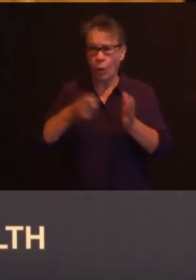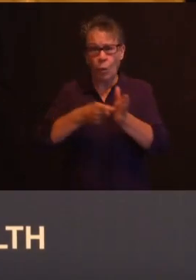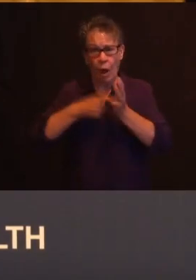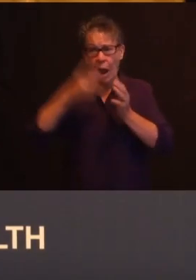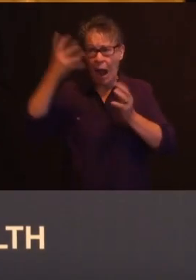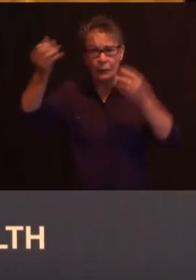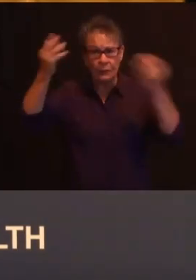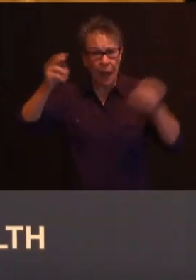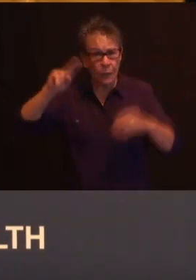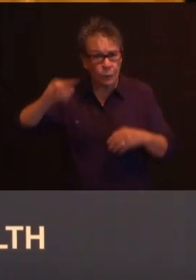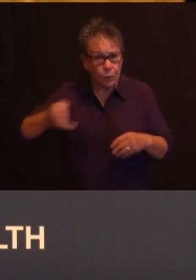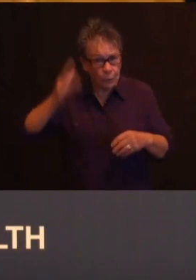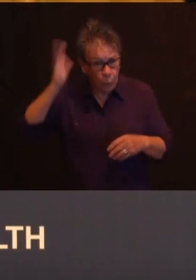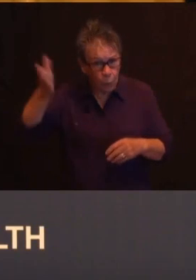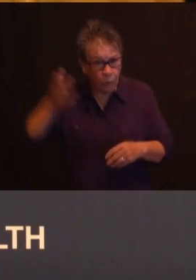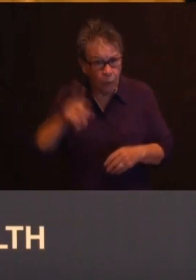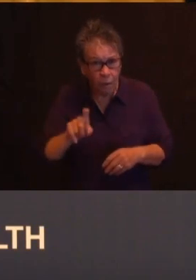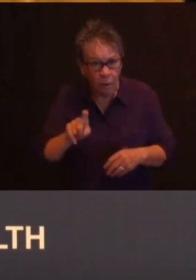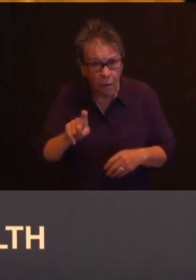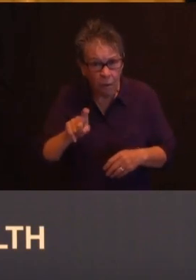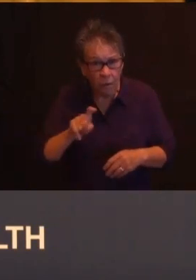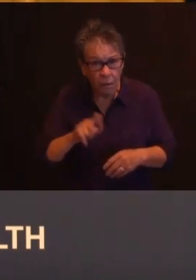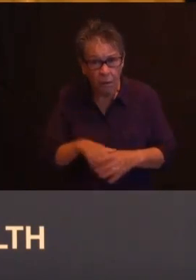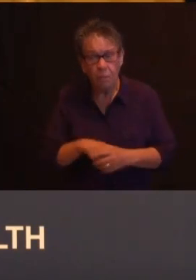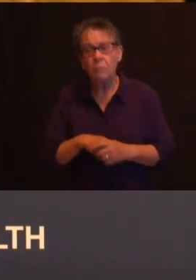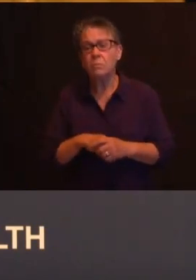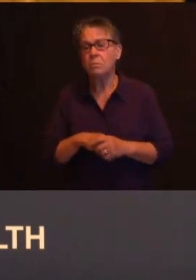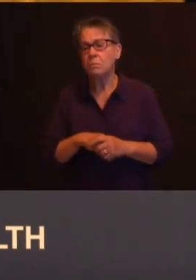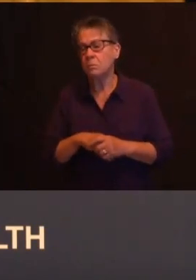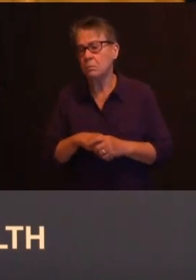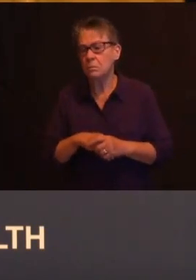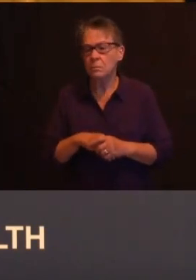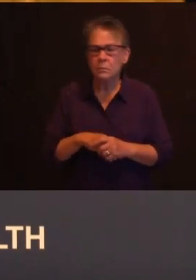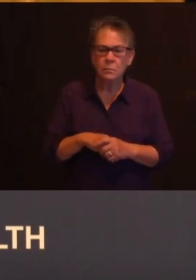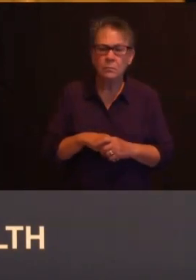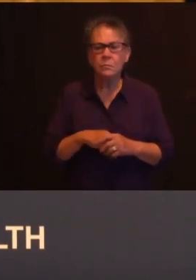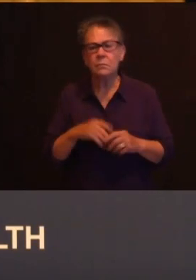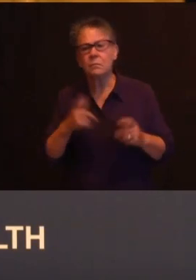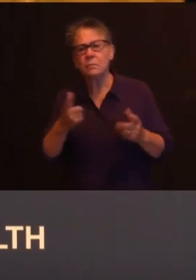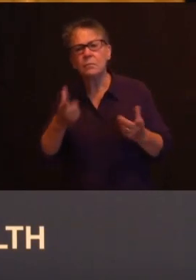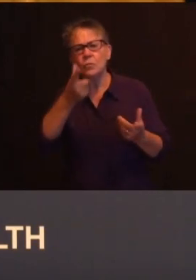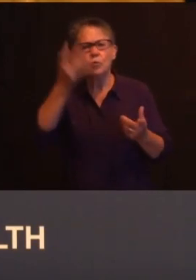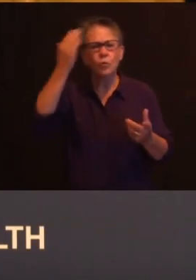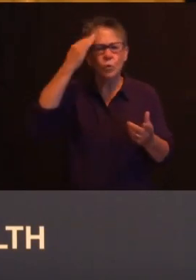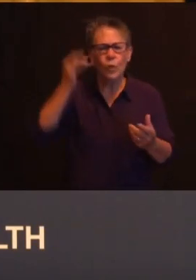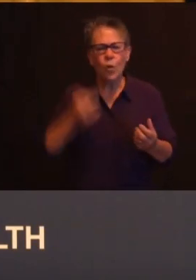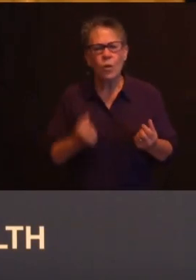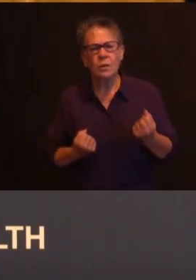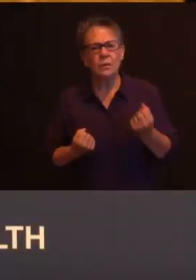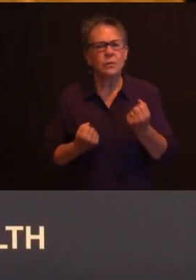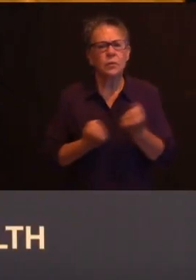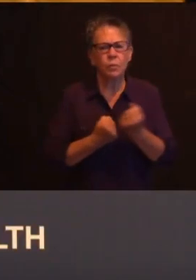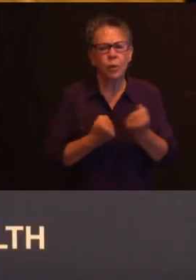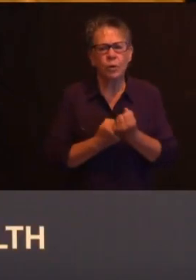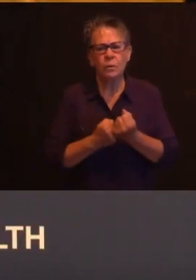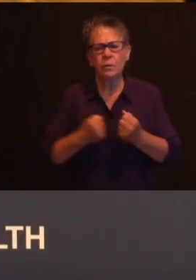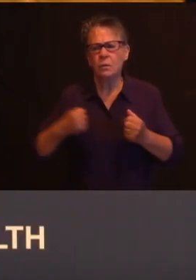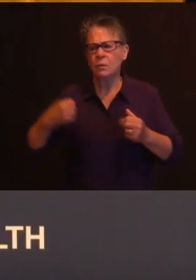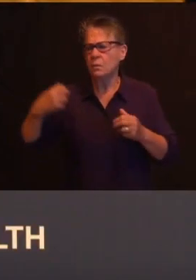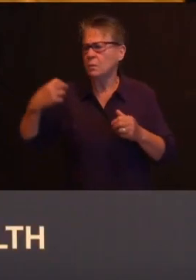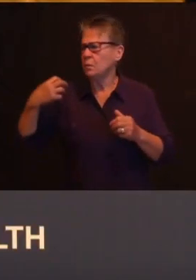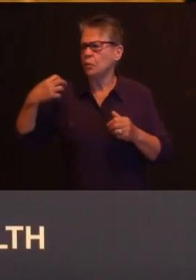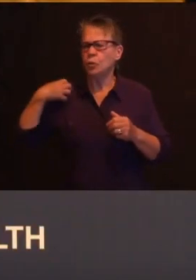outbreaks? And then, did you know about or support your chief counsel's directive to the health commissioner to fire her inner